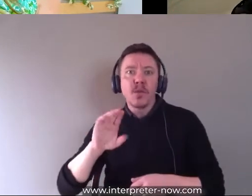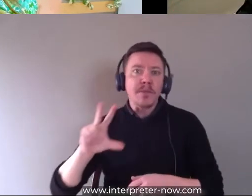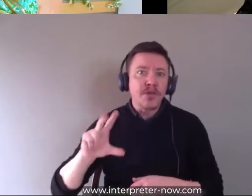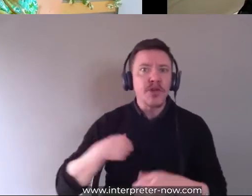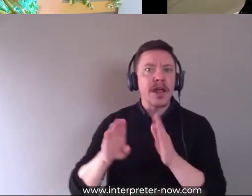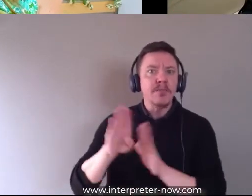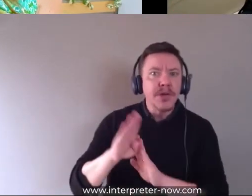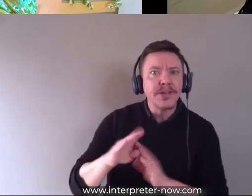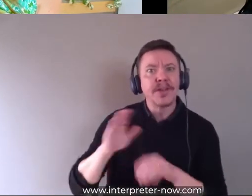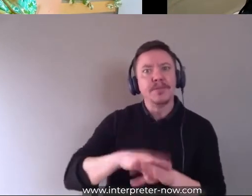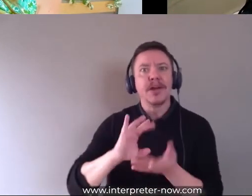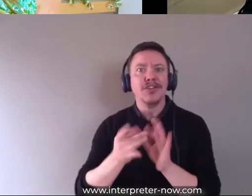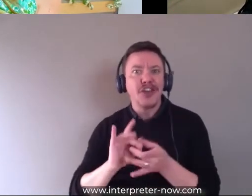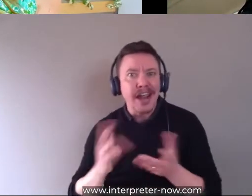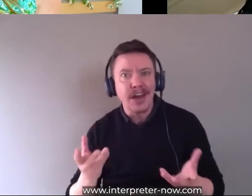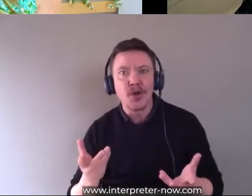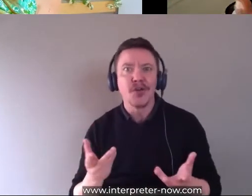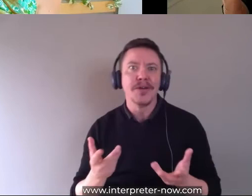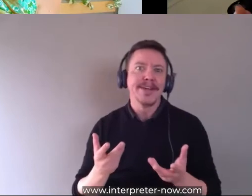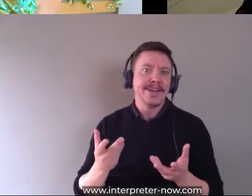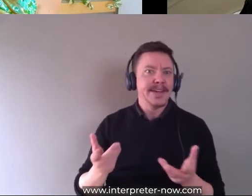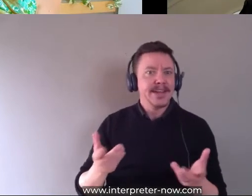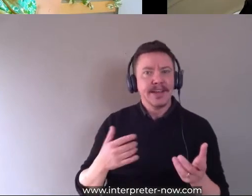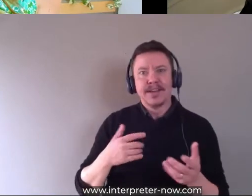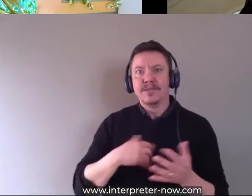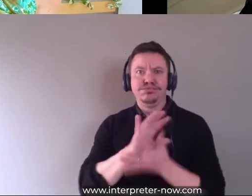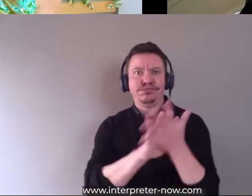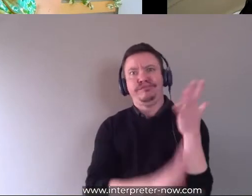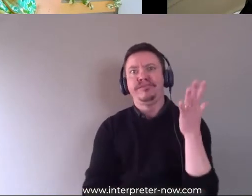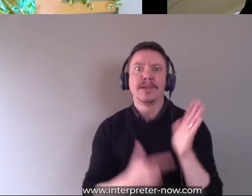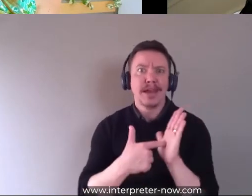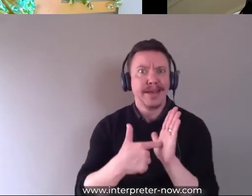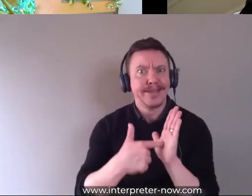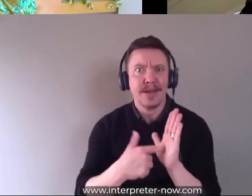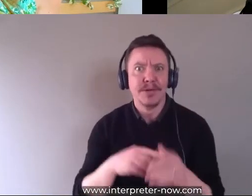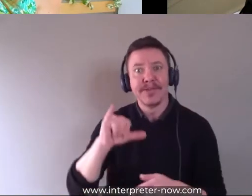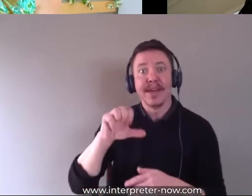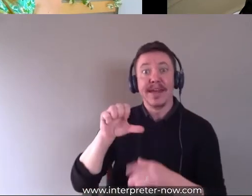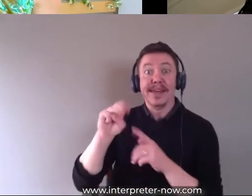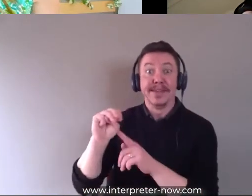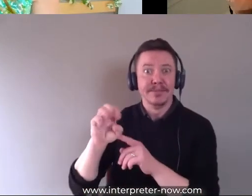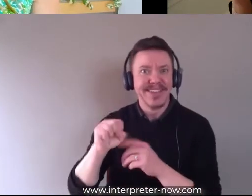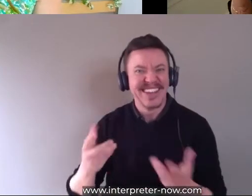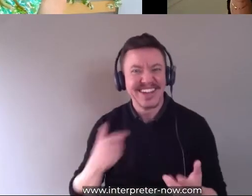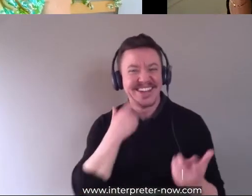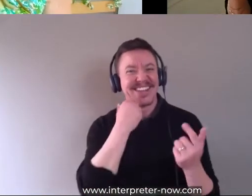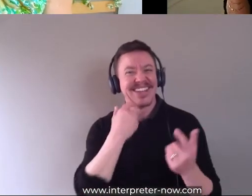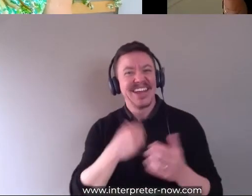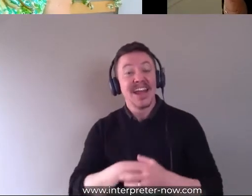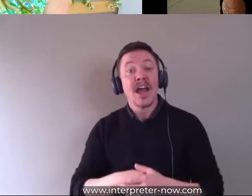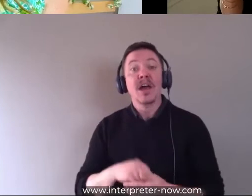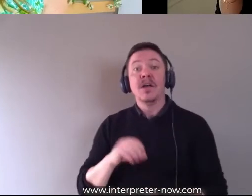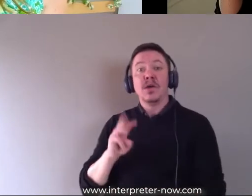on chain or you know, I could give 100,000 examples of all of the isms that are out there. But if